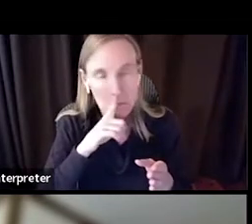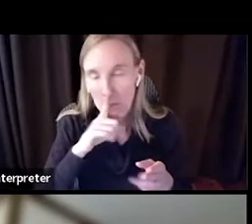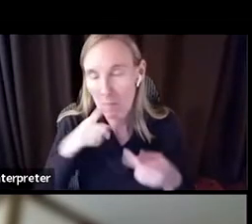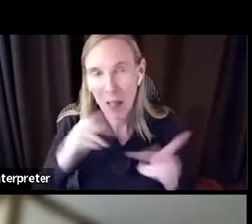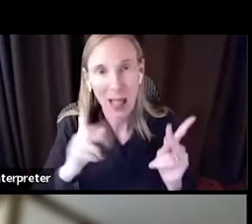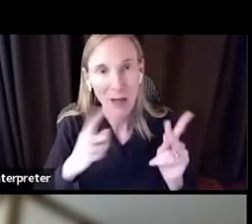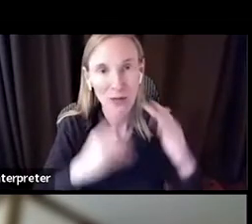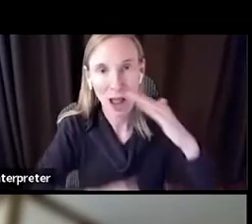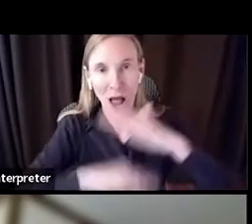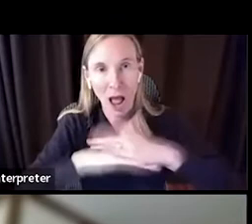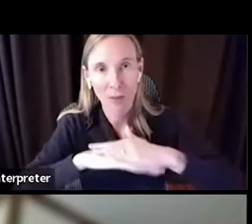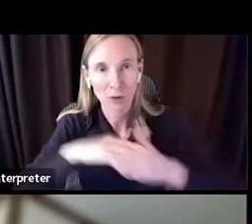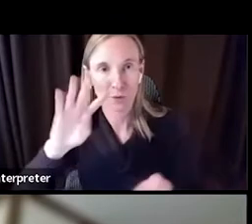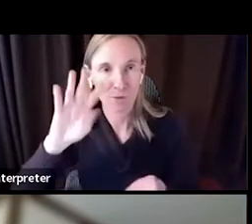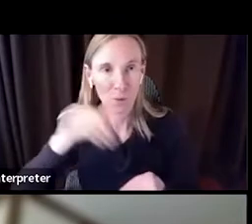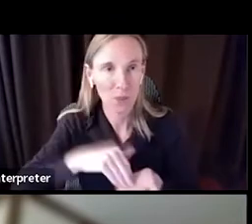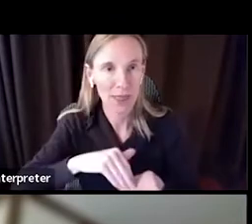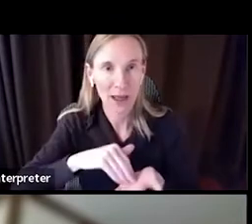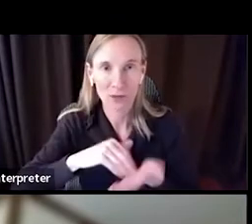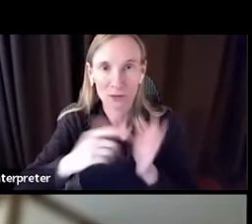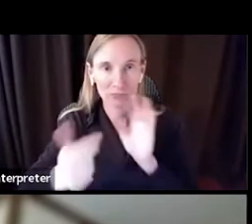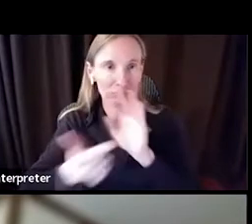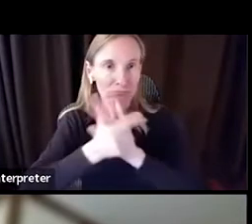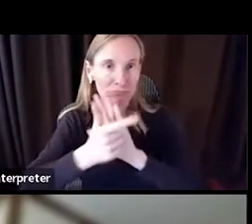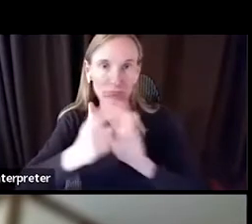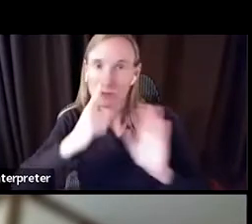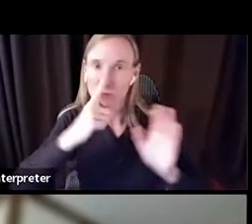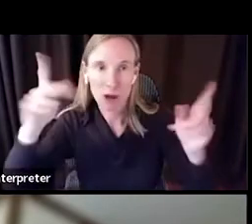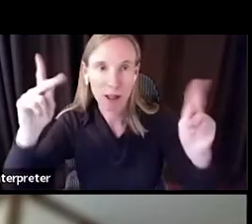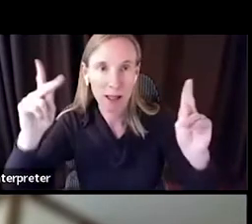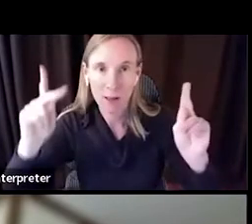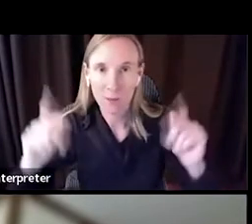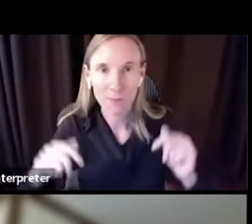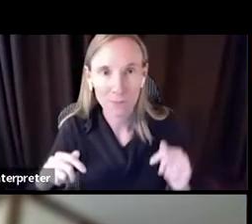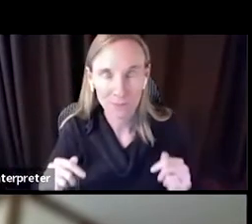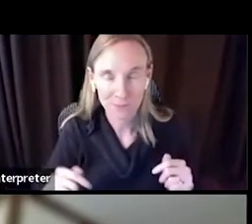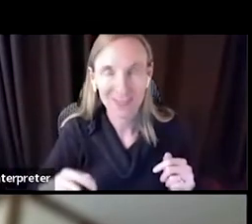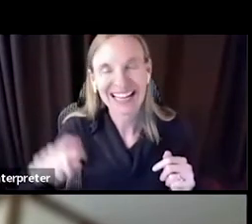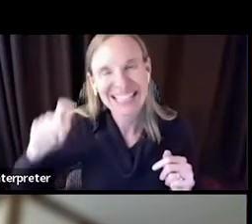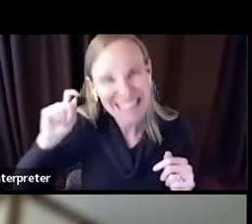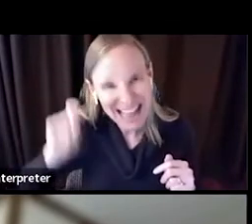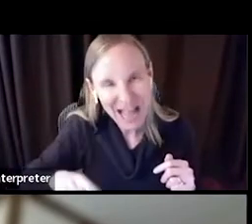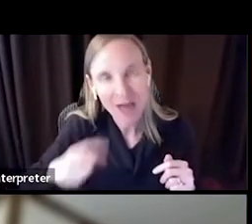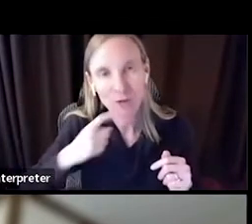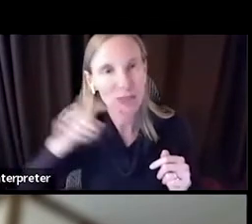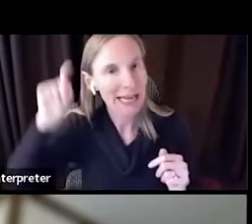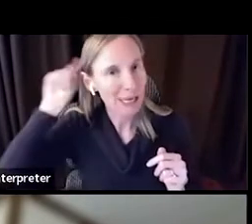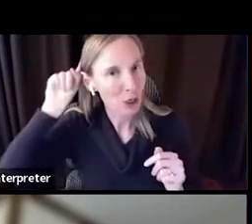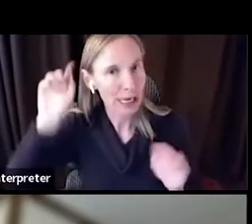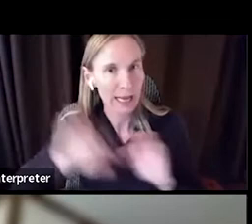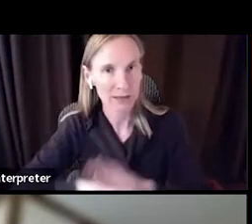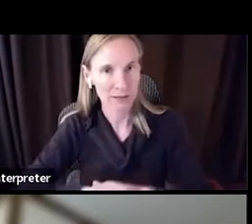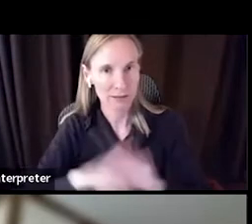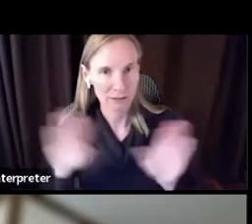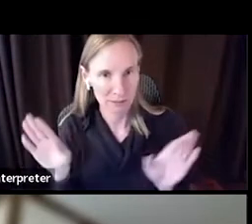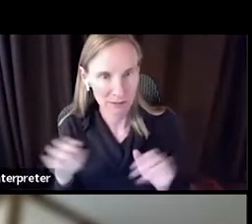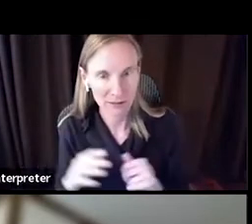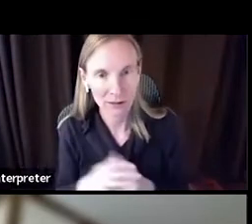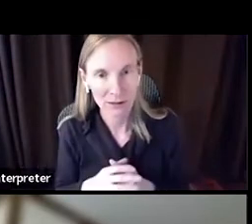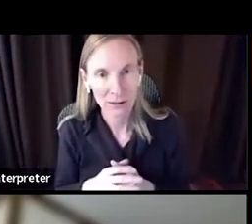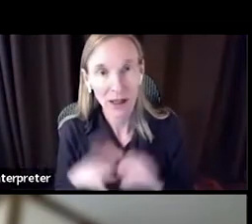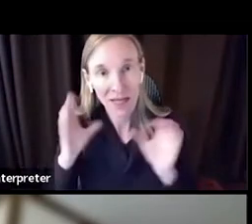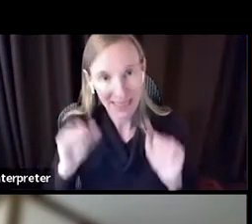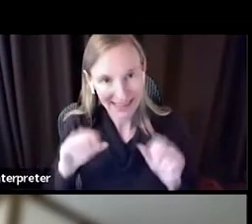instance, we'll only cover up to $4,000. They have to just say hearing aids. They can put cost